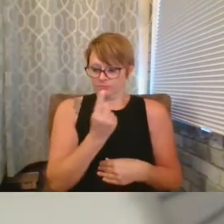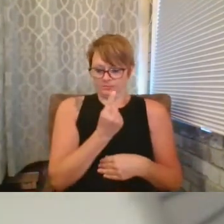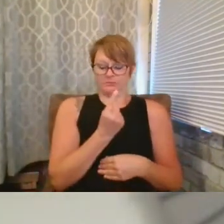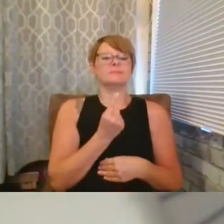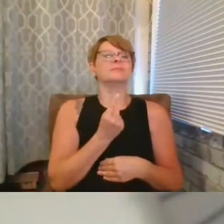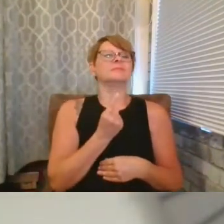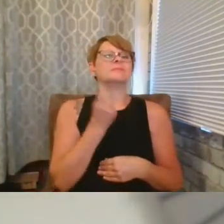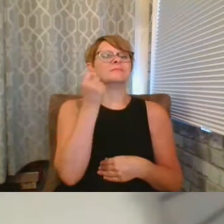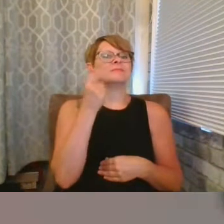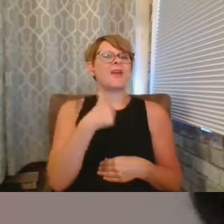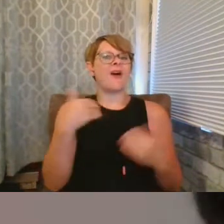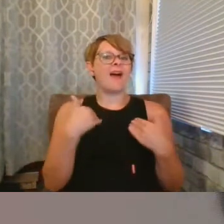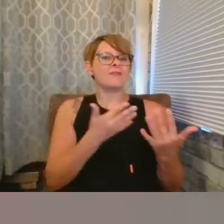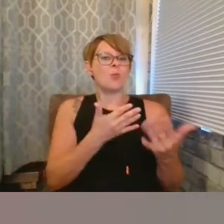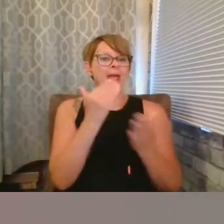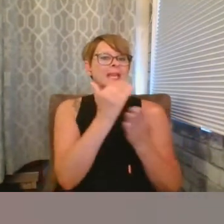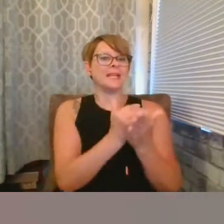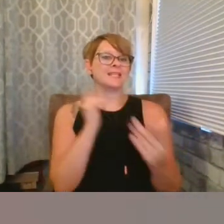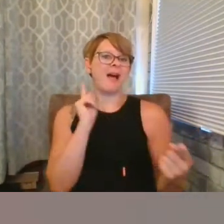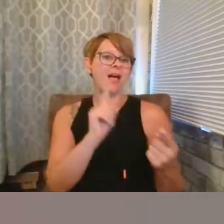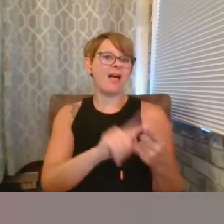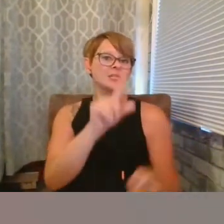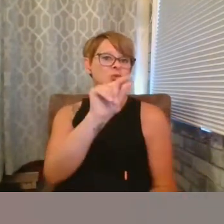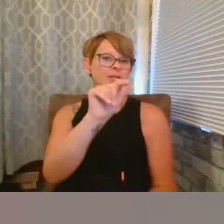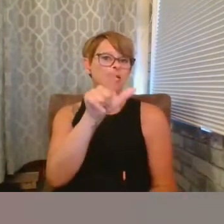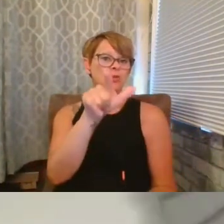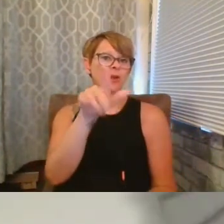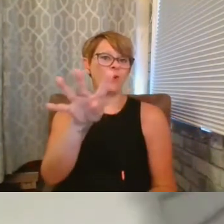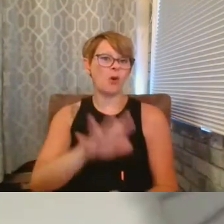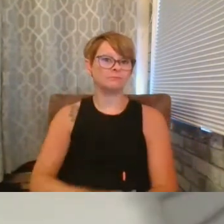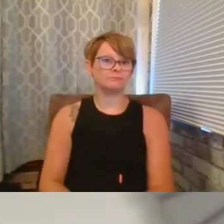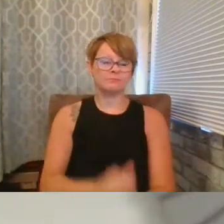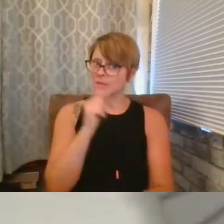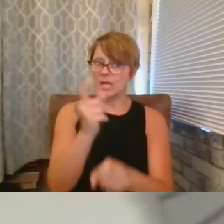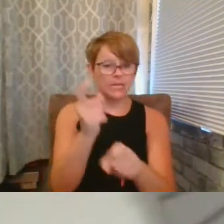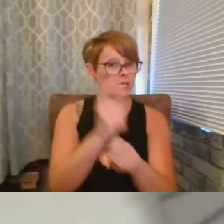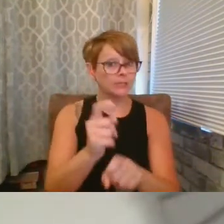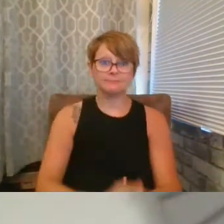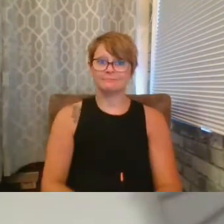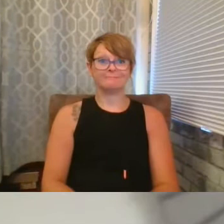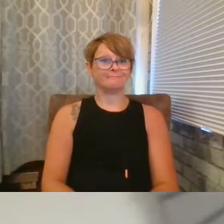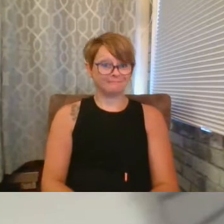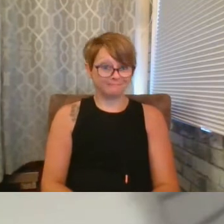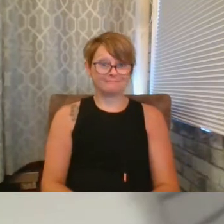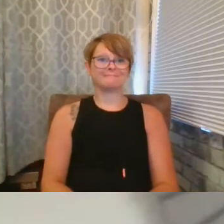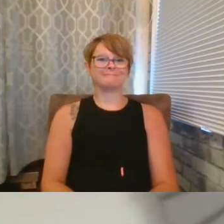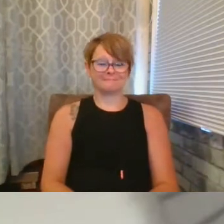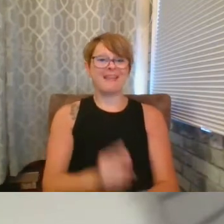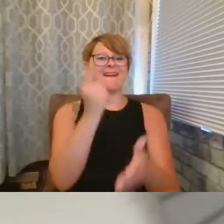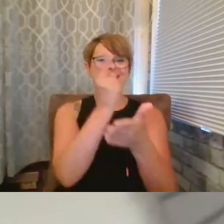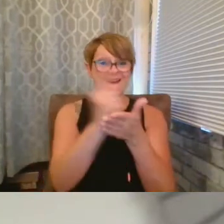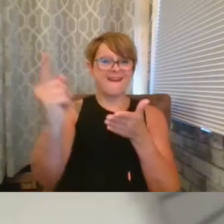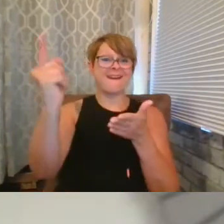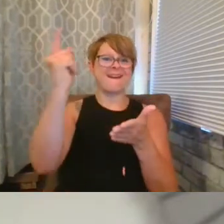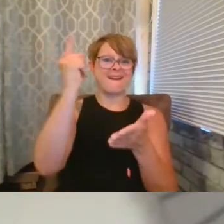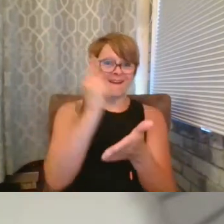2024. Wow. I'm not joking, a wait list till 2024. And every week, I at least have 5